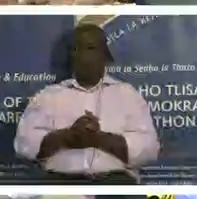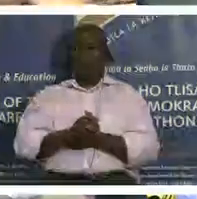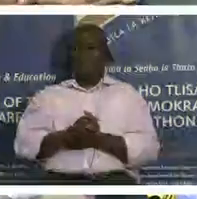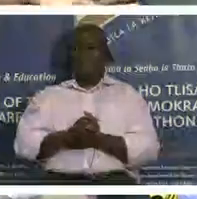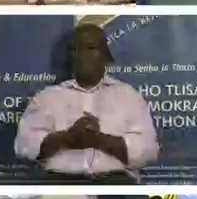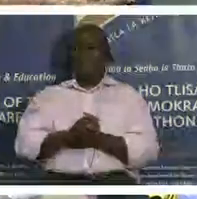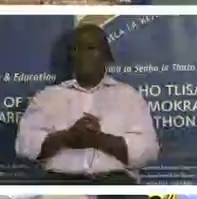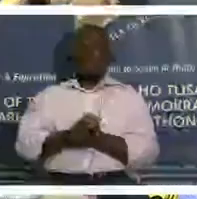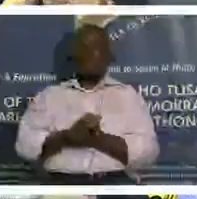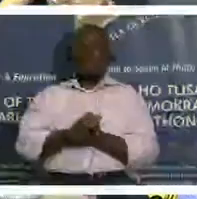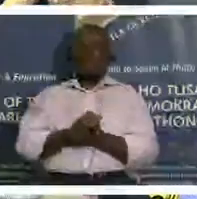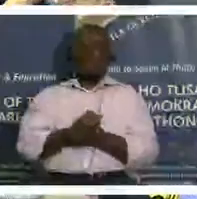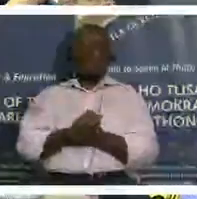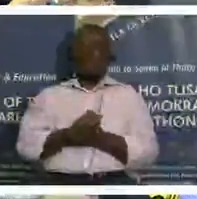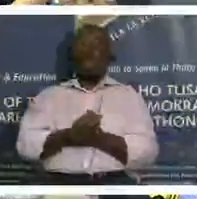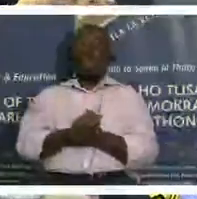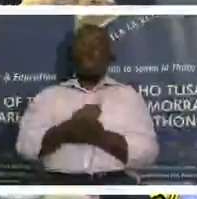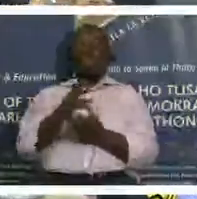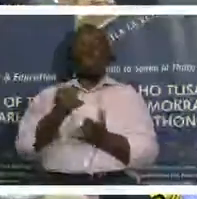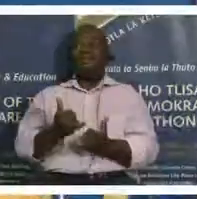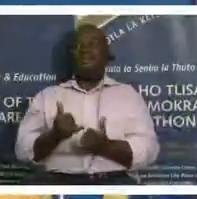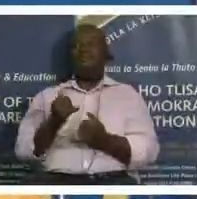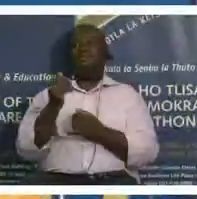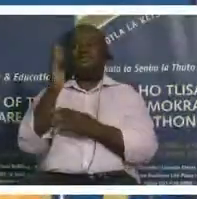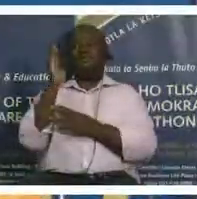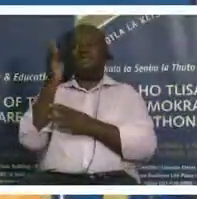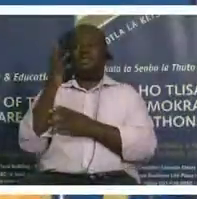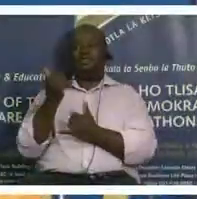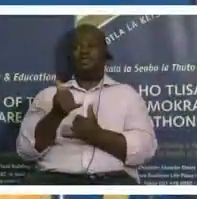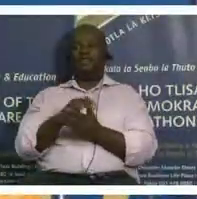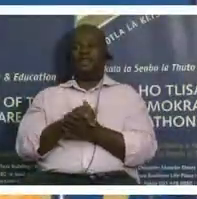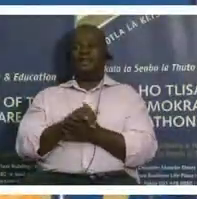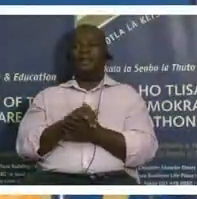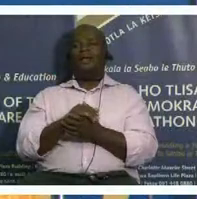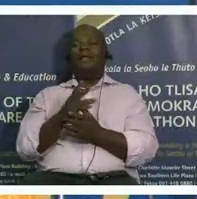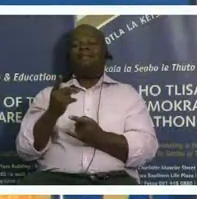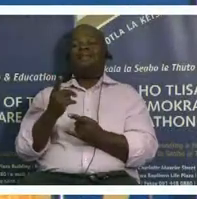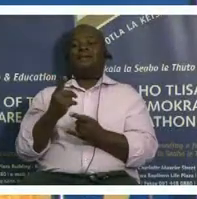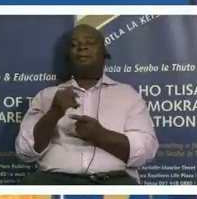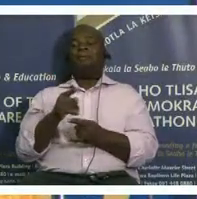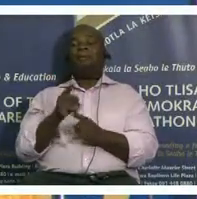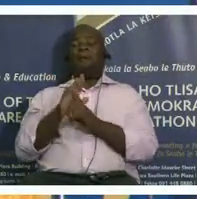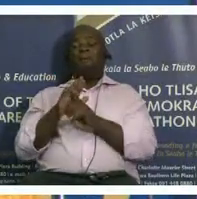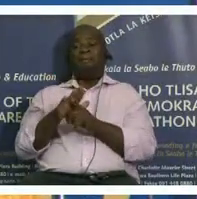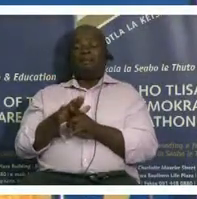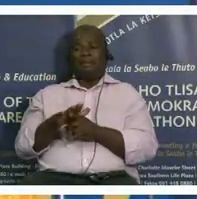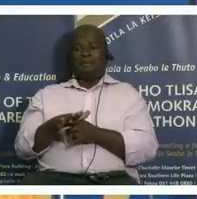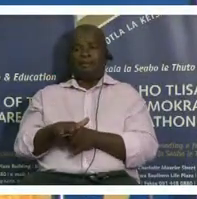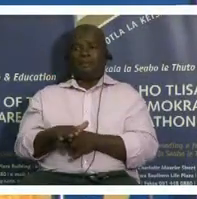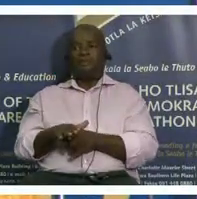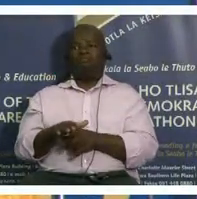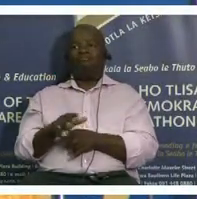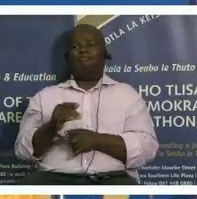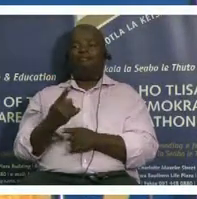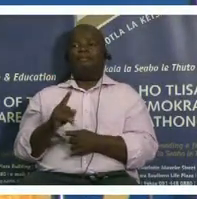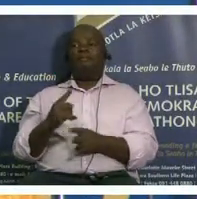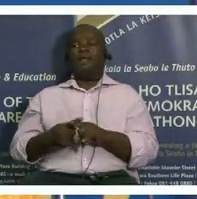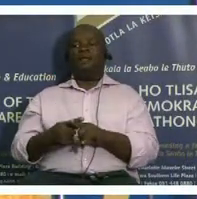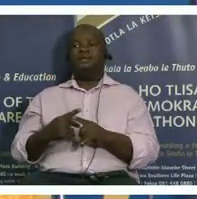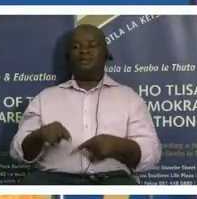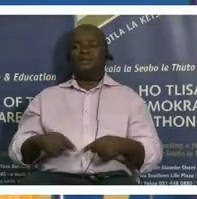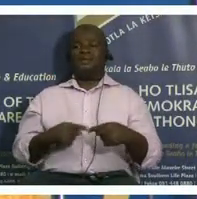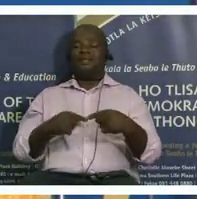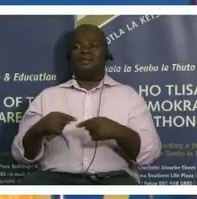We deliver this State of the Province address under tremendous pressure and the challenges